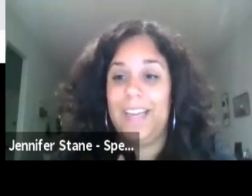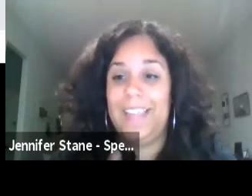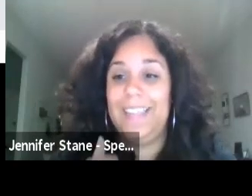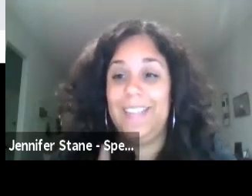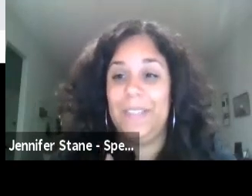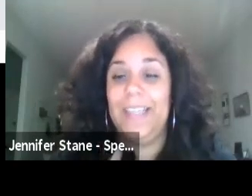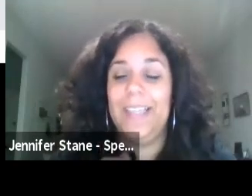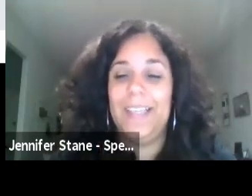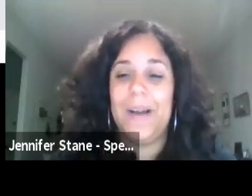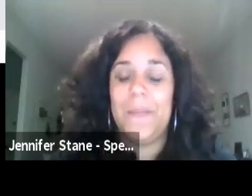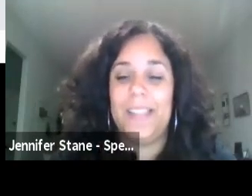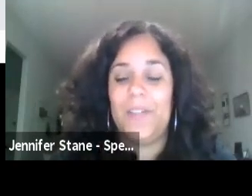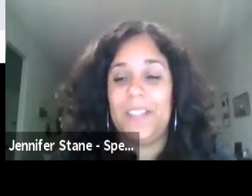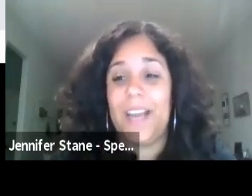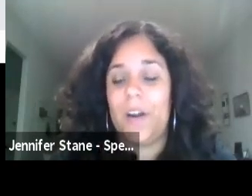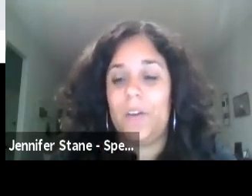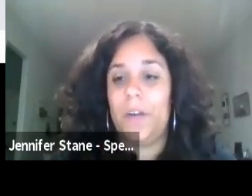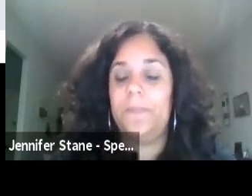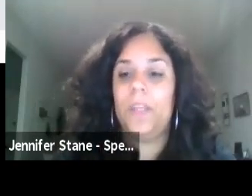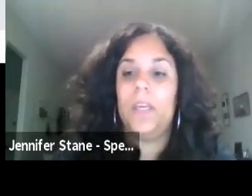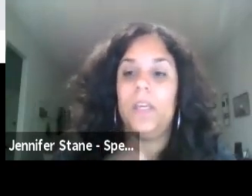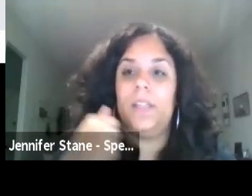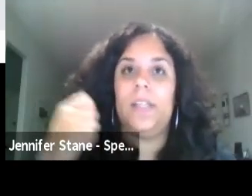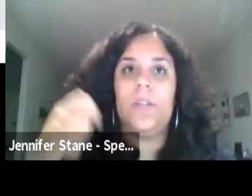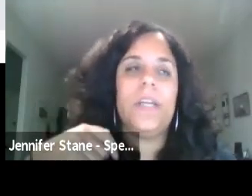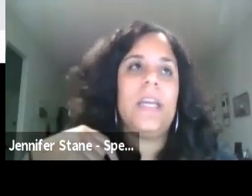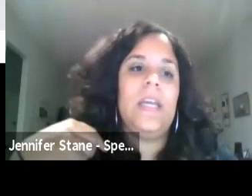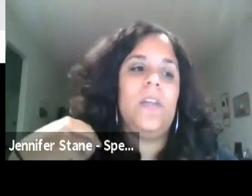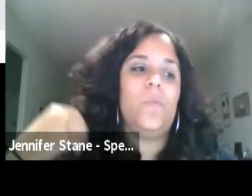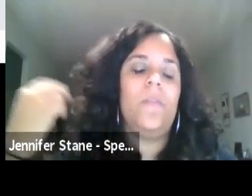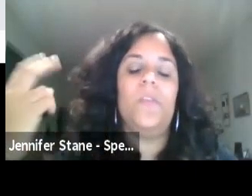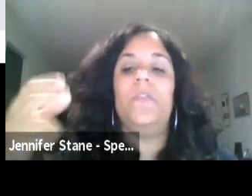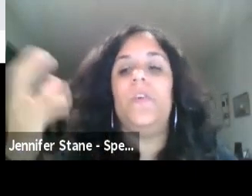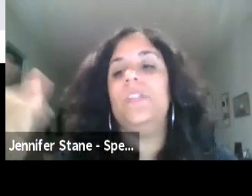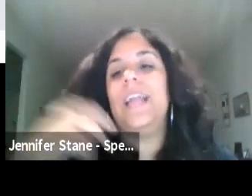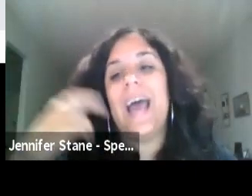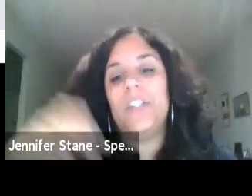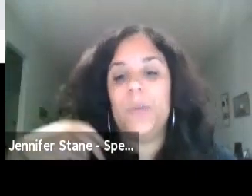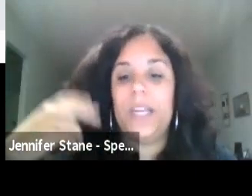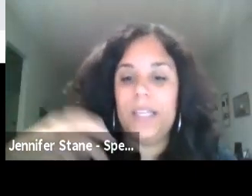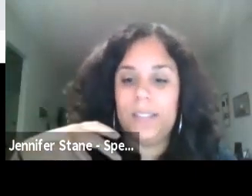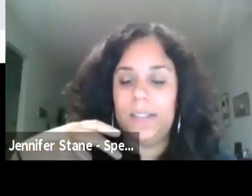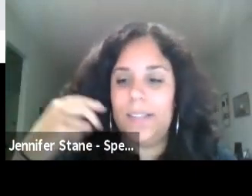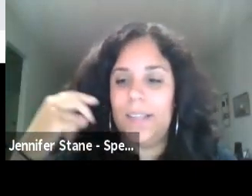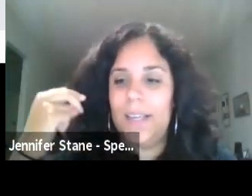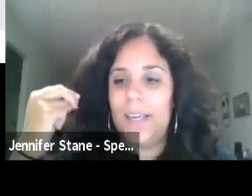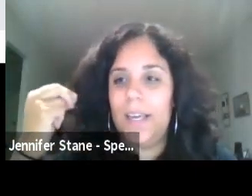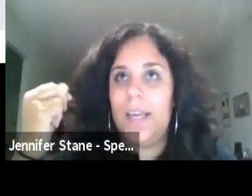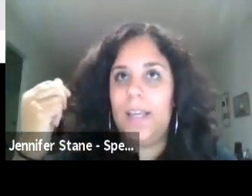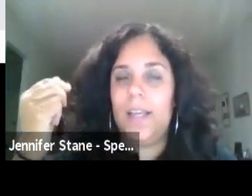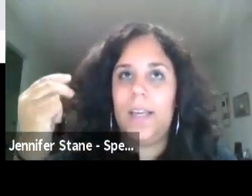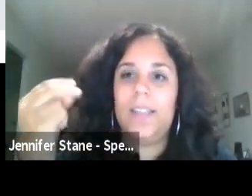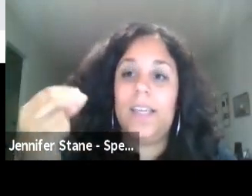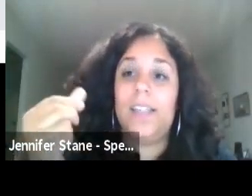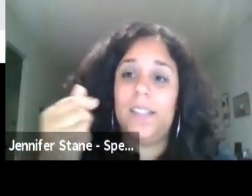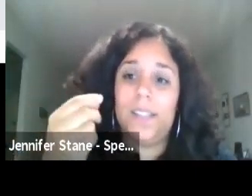We'll use celery as an example, since you guys were talking about liking to eat celery as a healthy snack earlier. Celery is one of those foods that as you